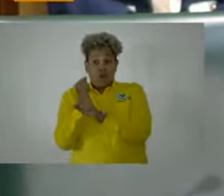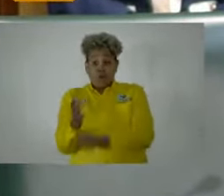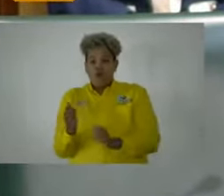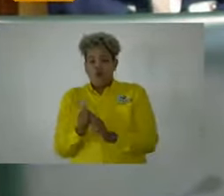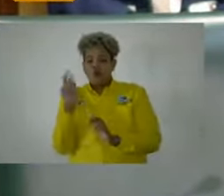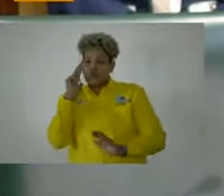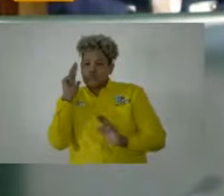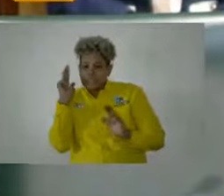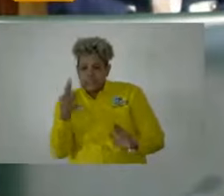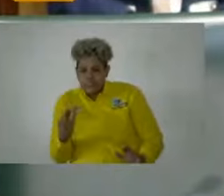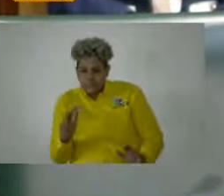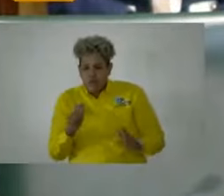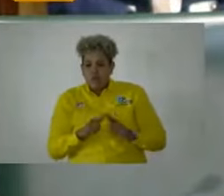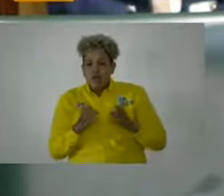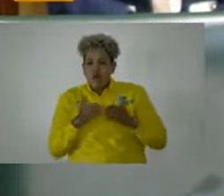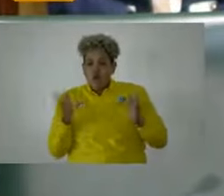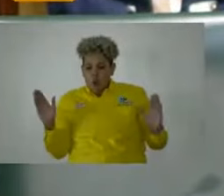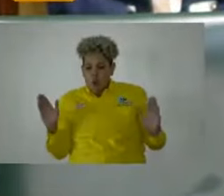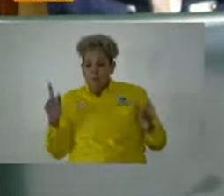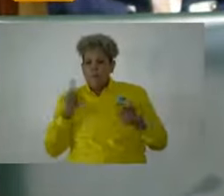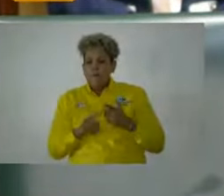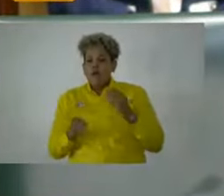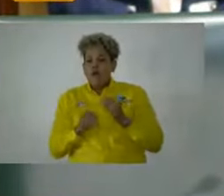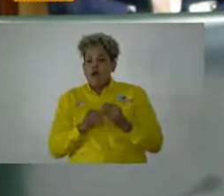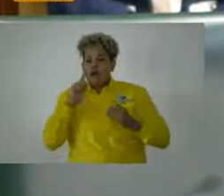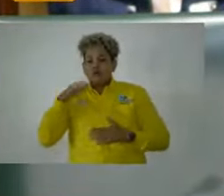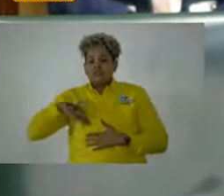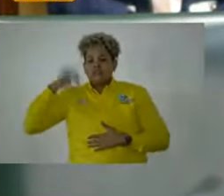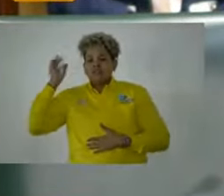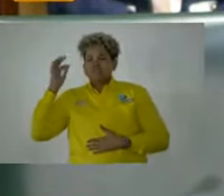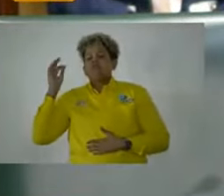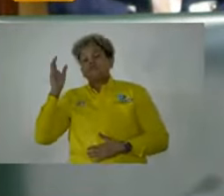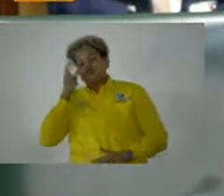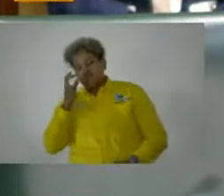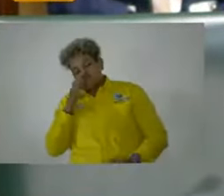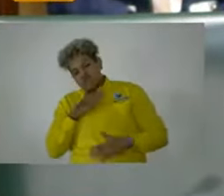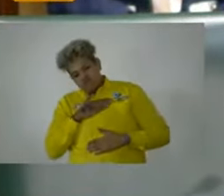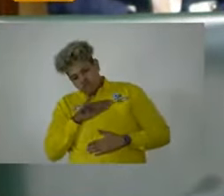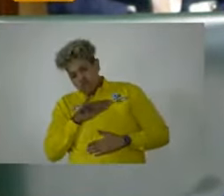with respect, openness, and a spirit of partnership.